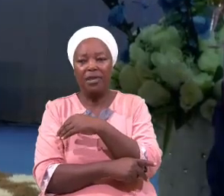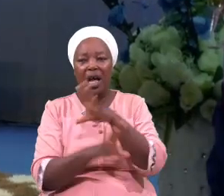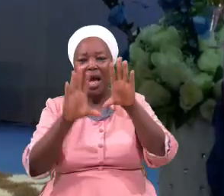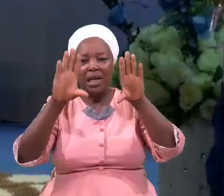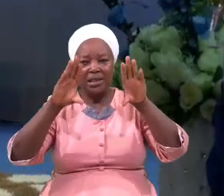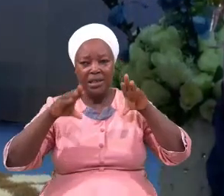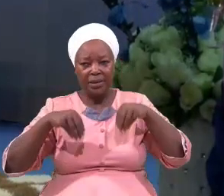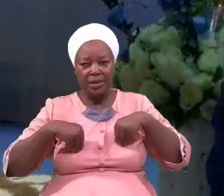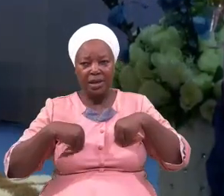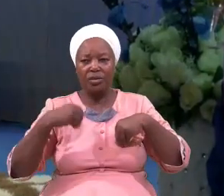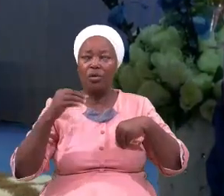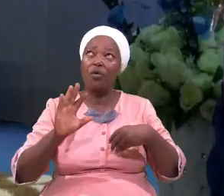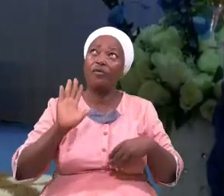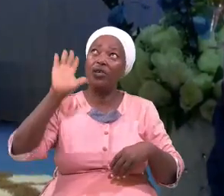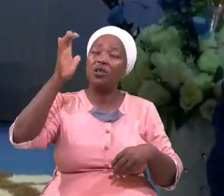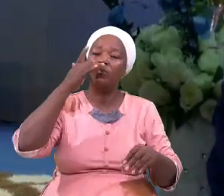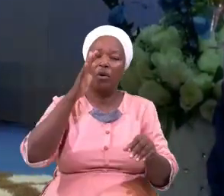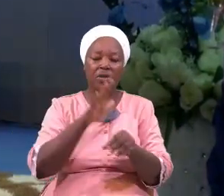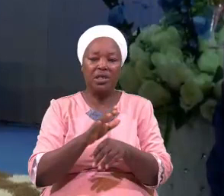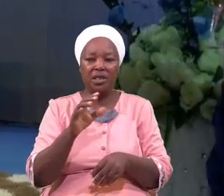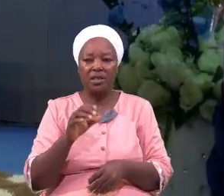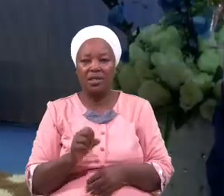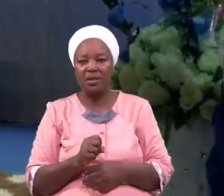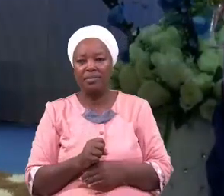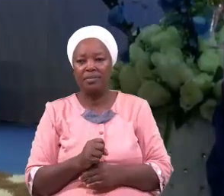Acceptance of his promises.